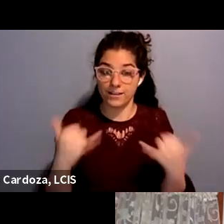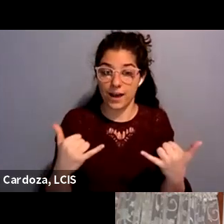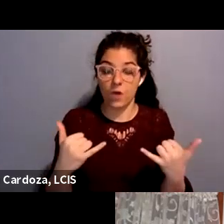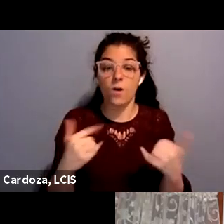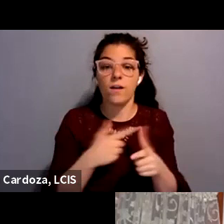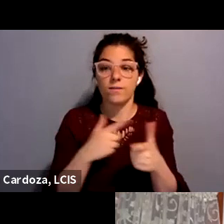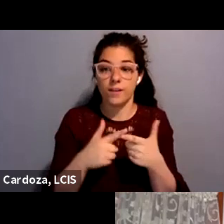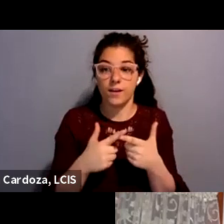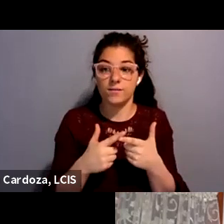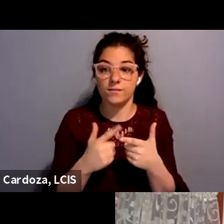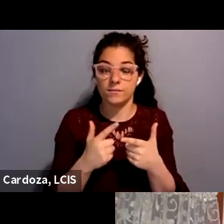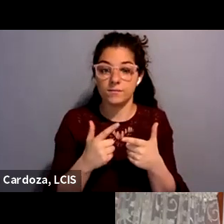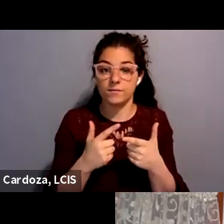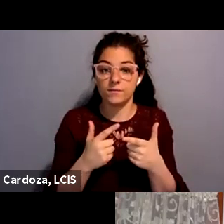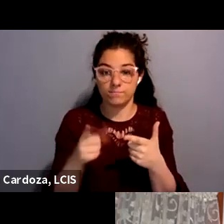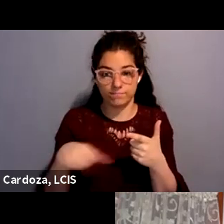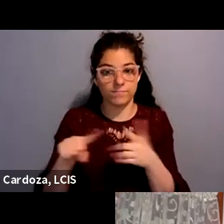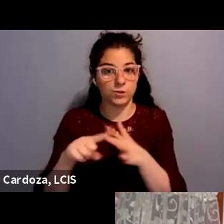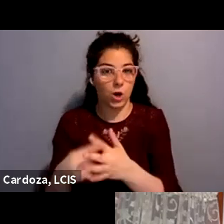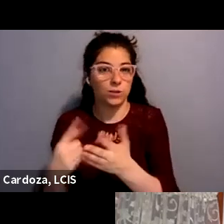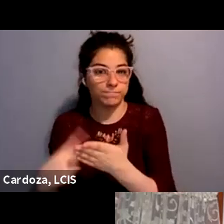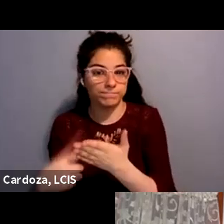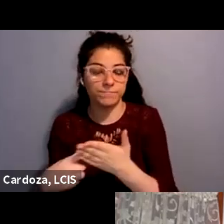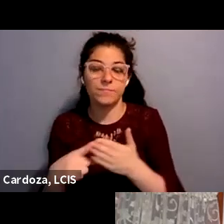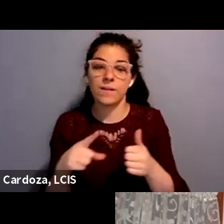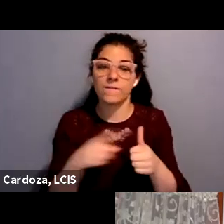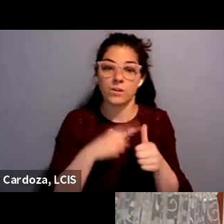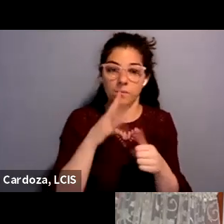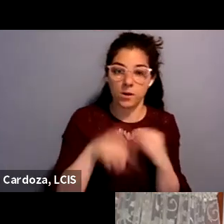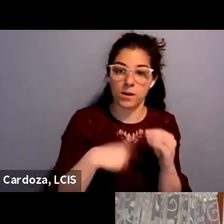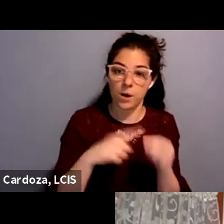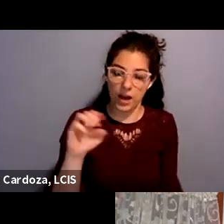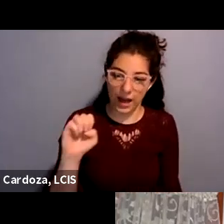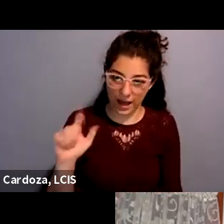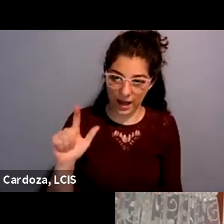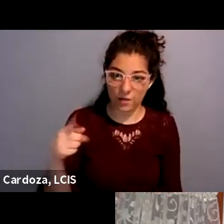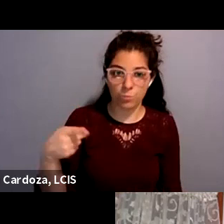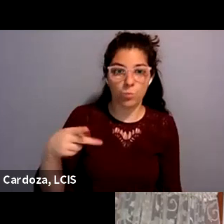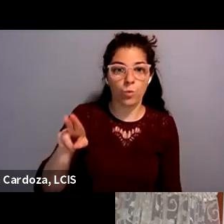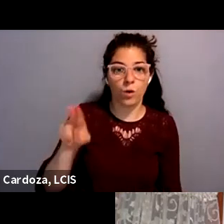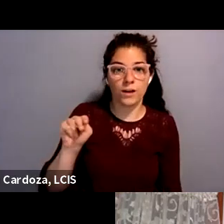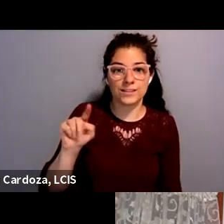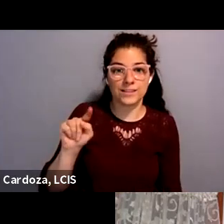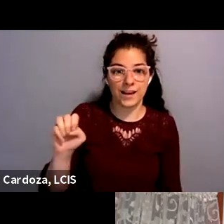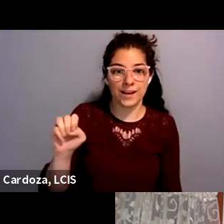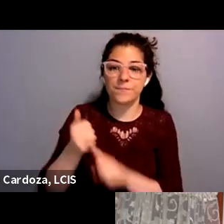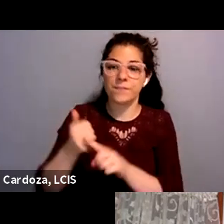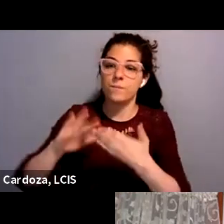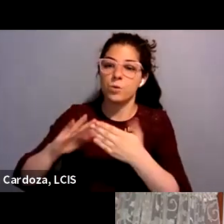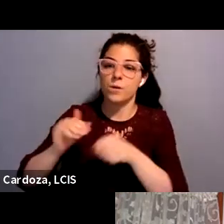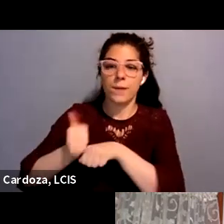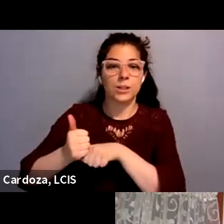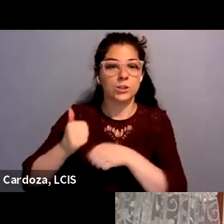we'll have them get going. First, I'm going to talk about El Puente. El Puente is a community-based human rights